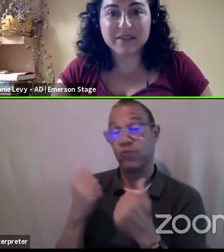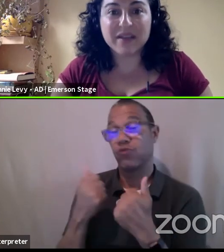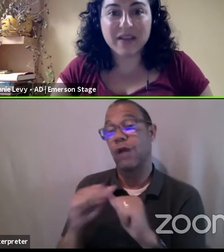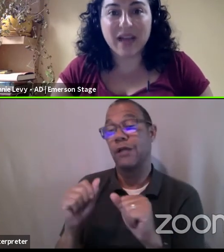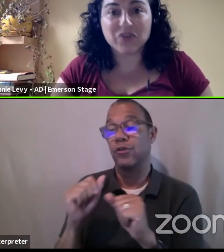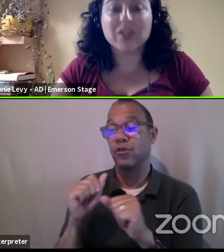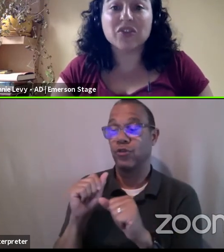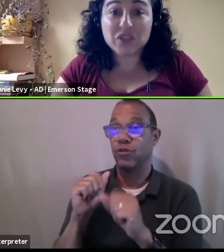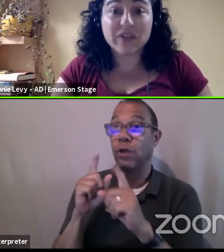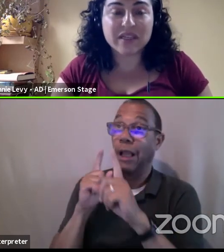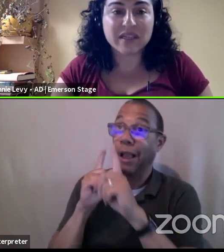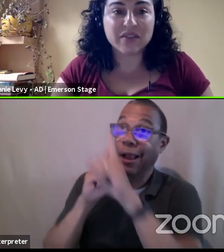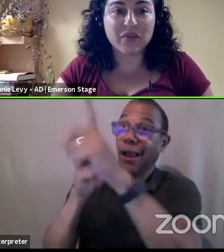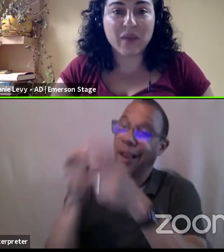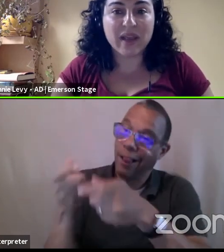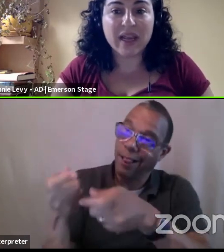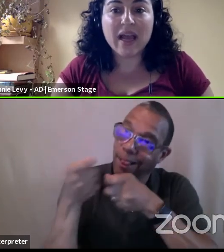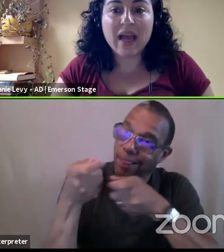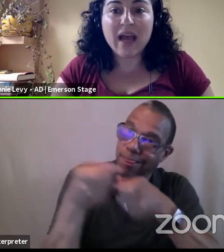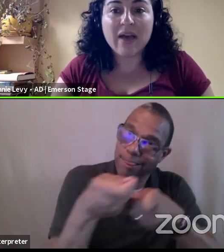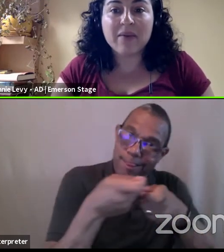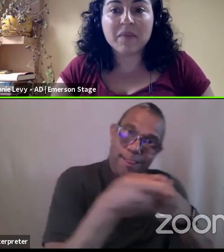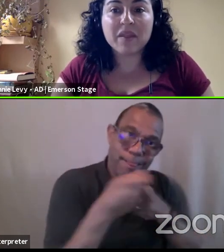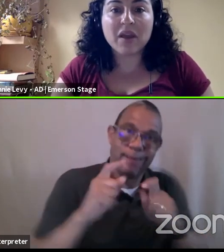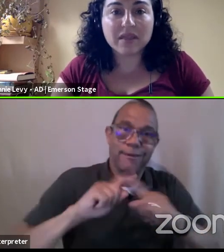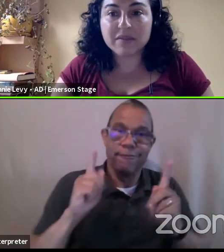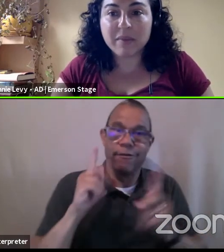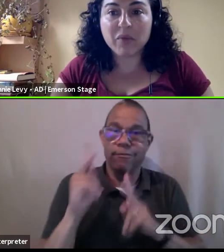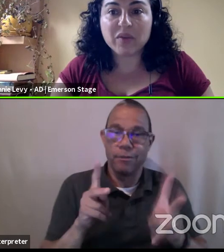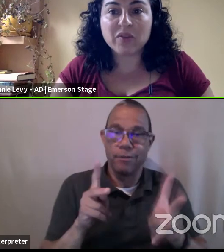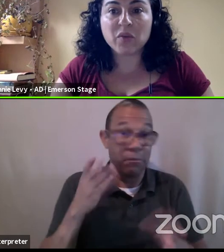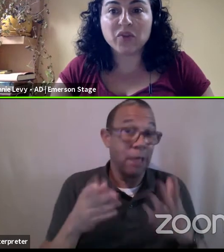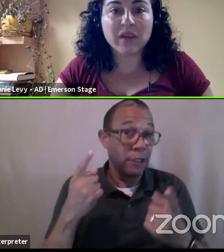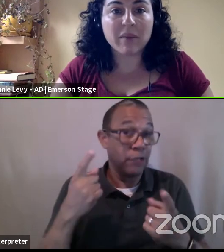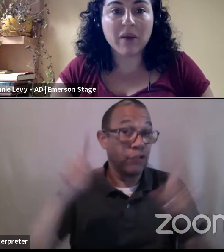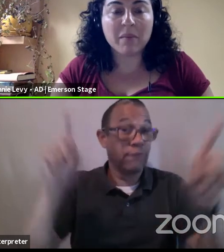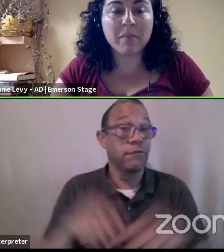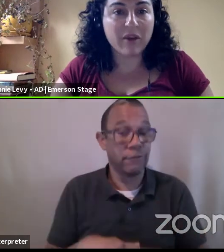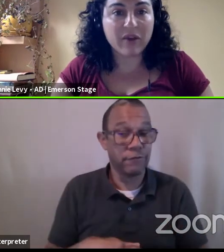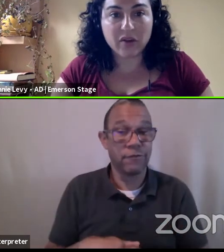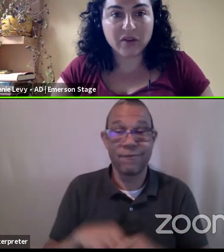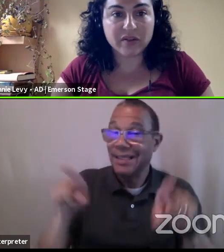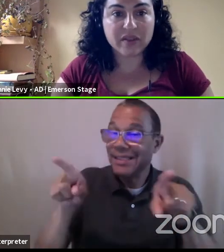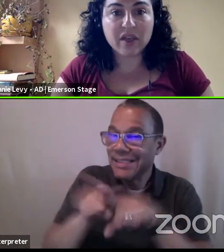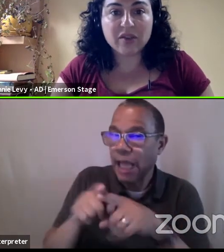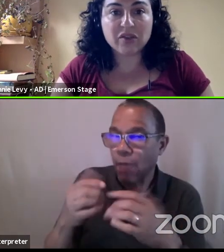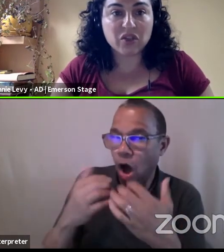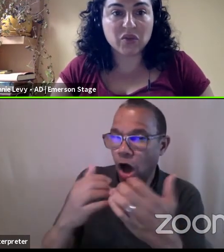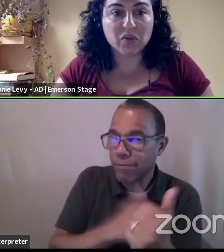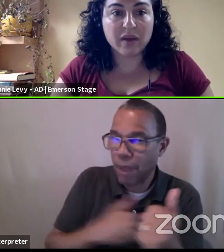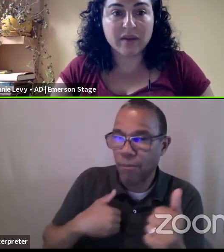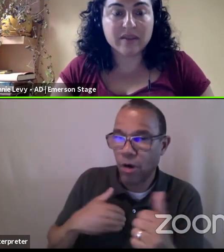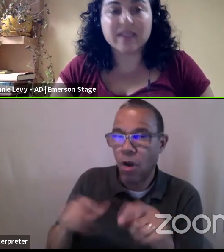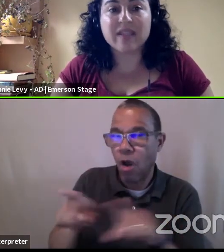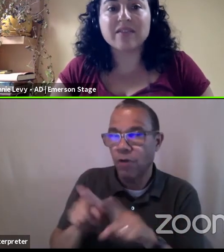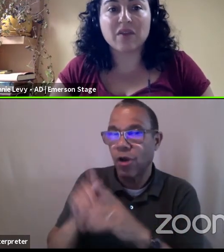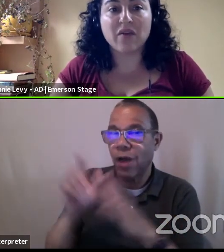might actually achieve it in a different way. The audience member was also wondering about barriers to